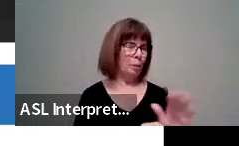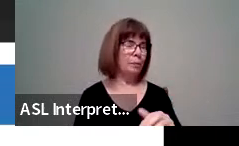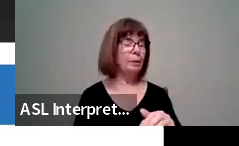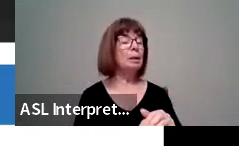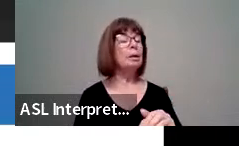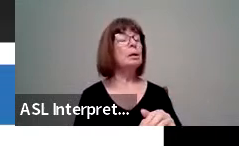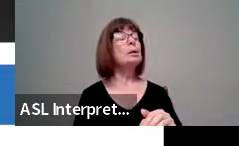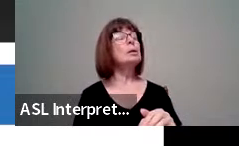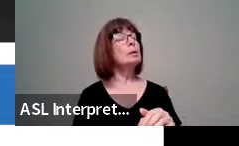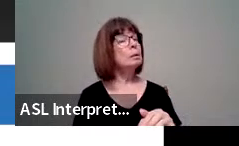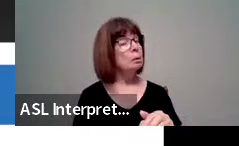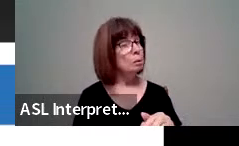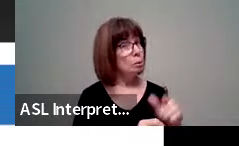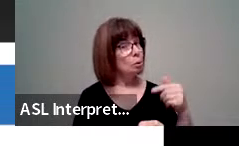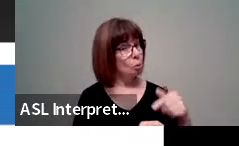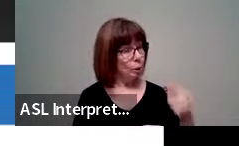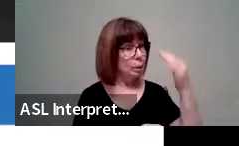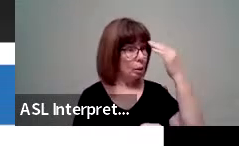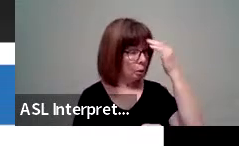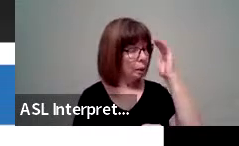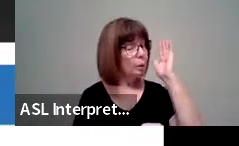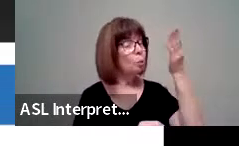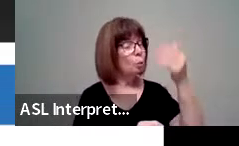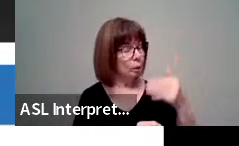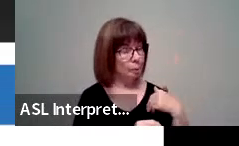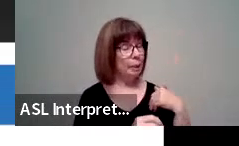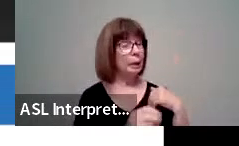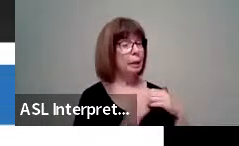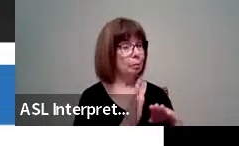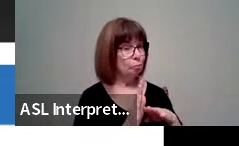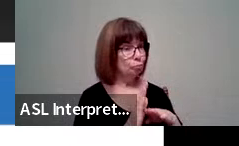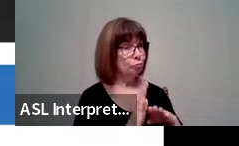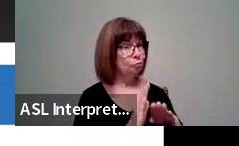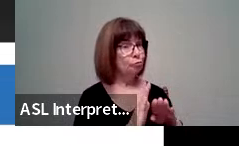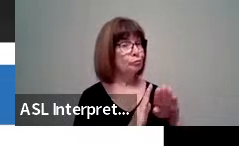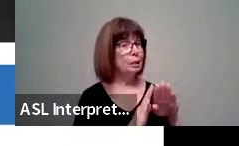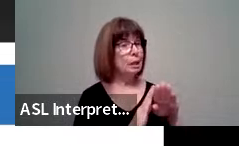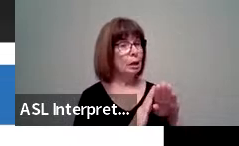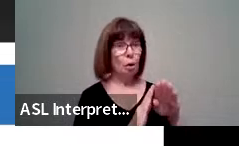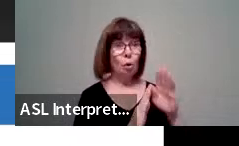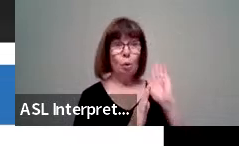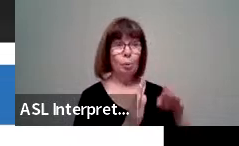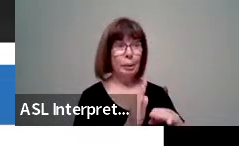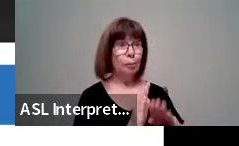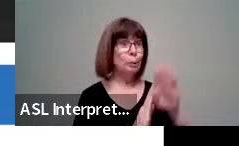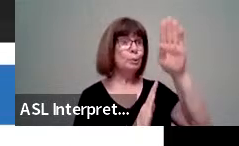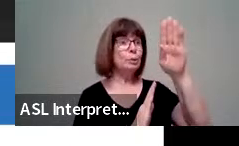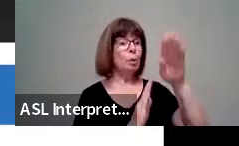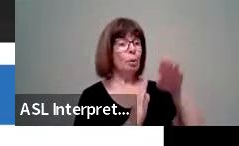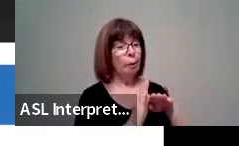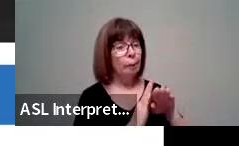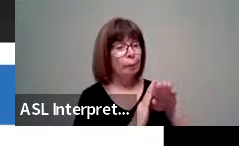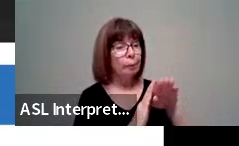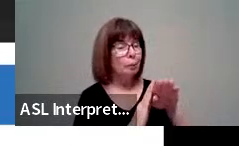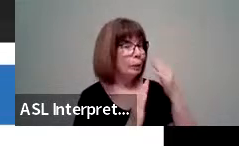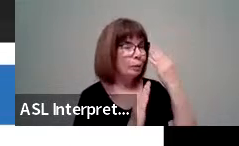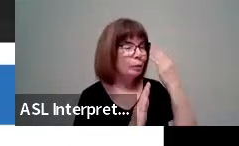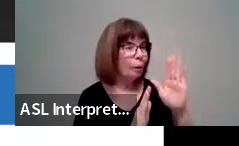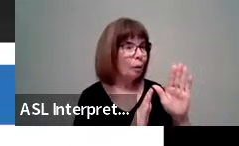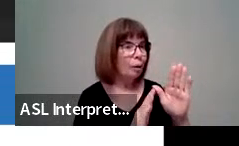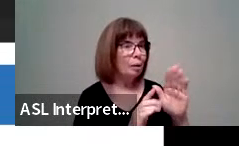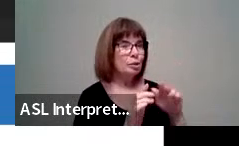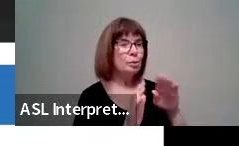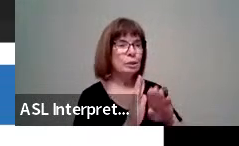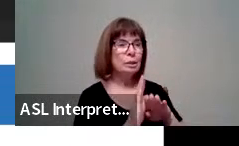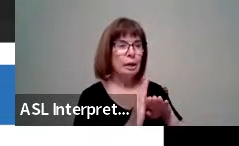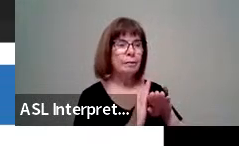And so we do know that there's going to be a surge. We don't know how big. And so we are really kind of holding